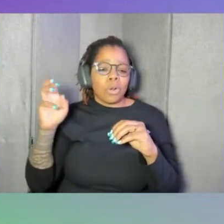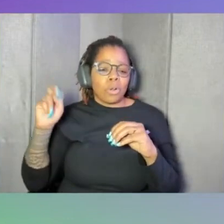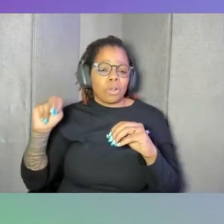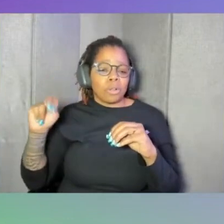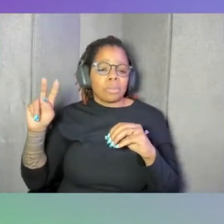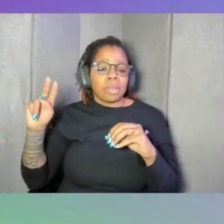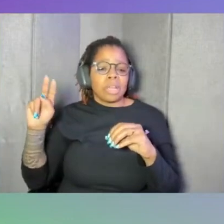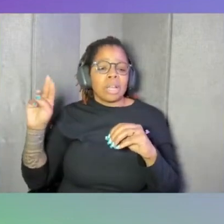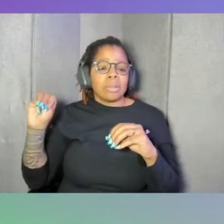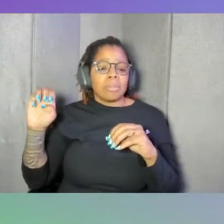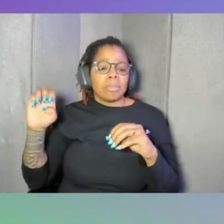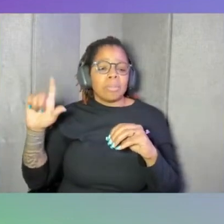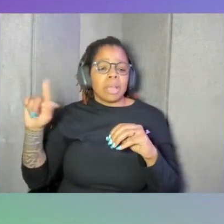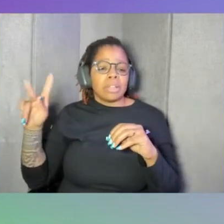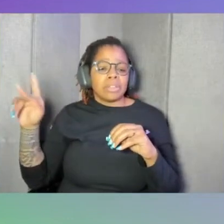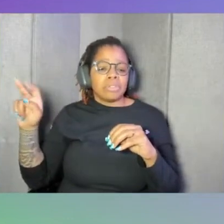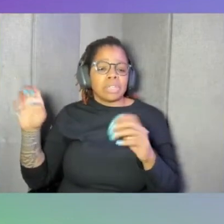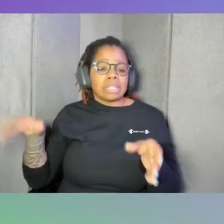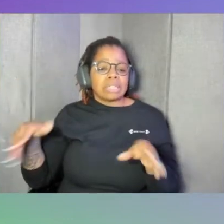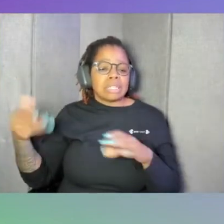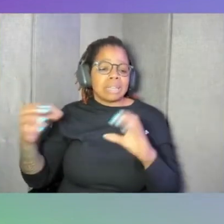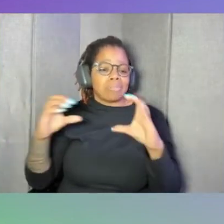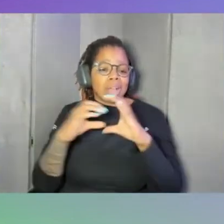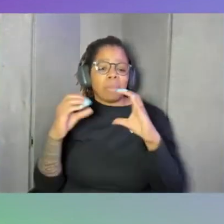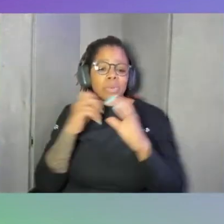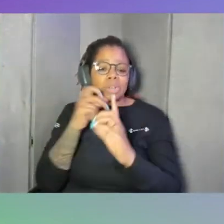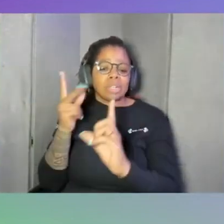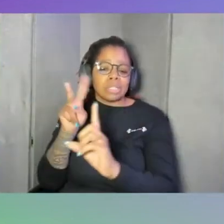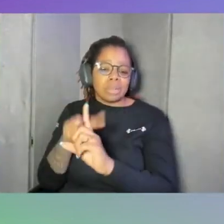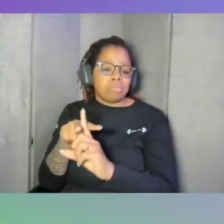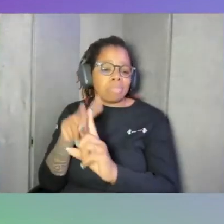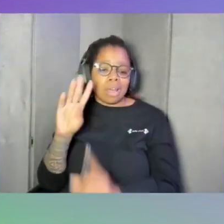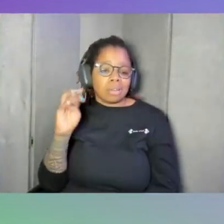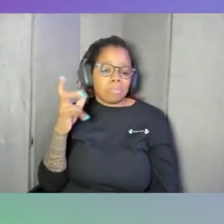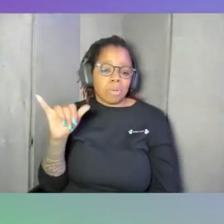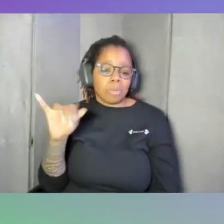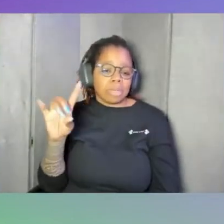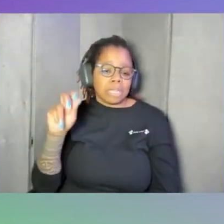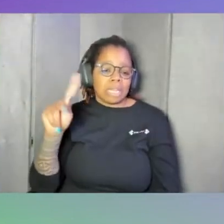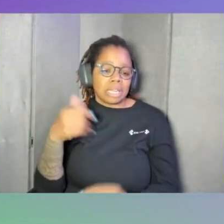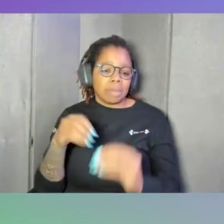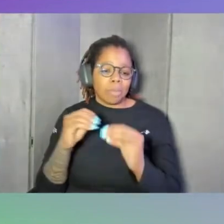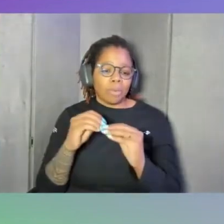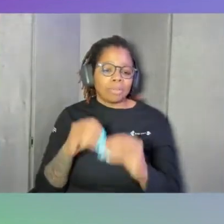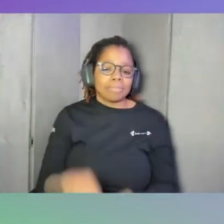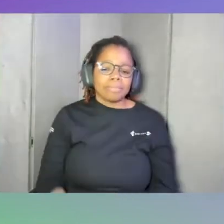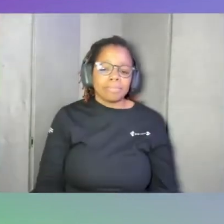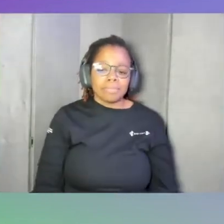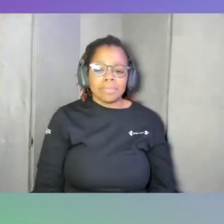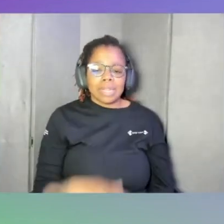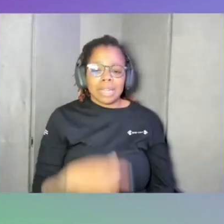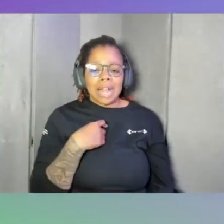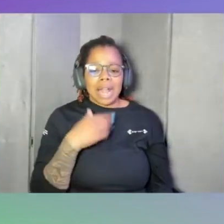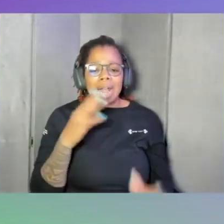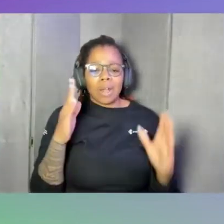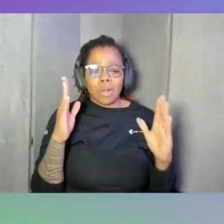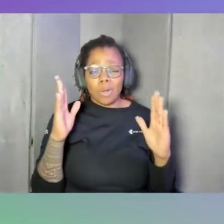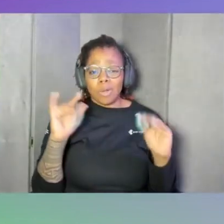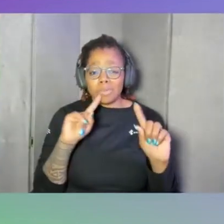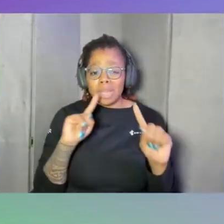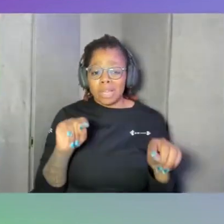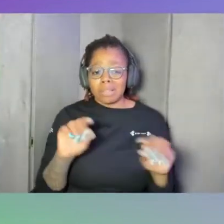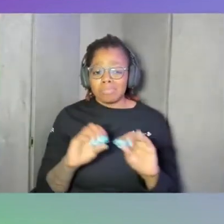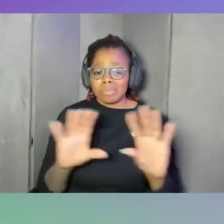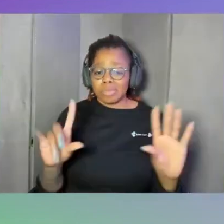since dead, and copyright doesn't apply to Moby Dick anymore. I hope that answered your